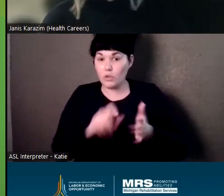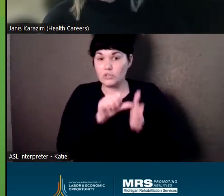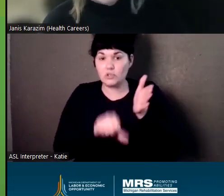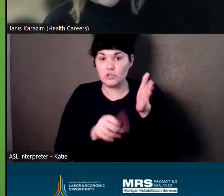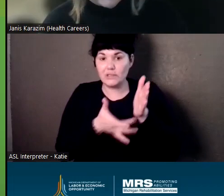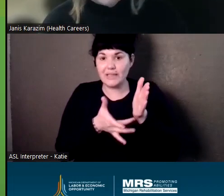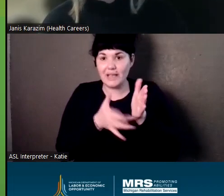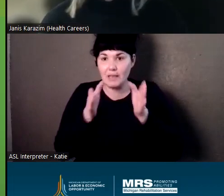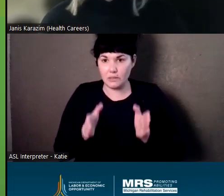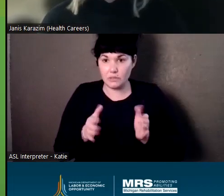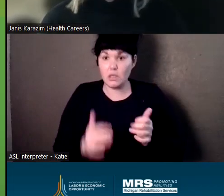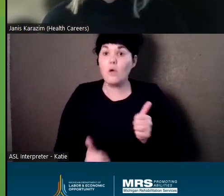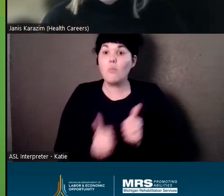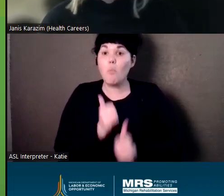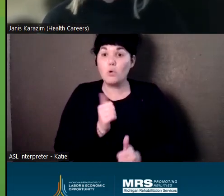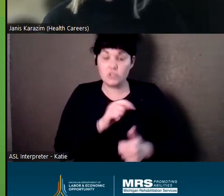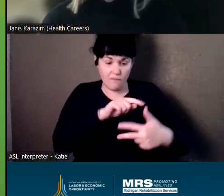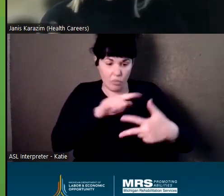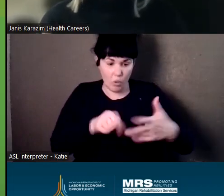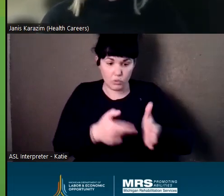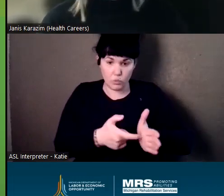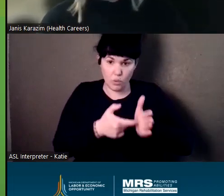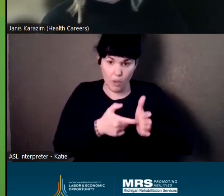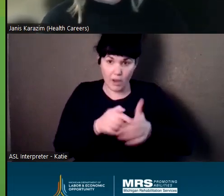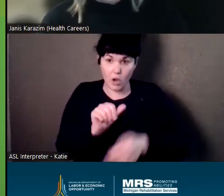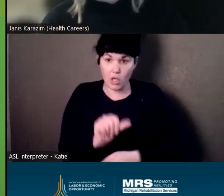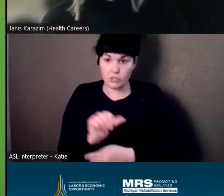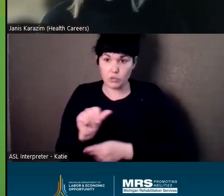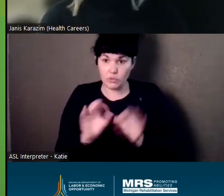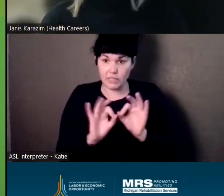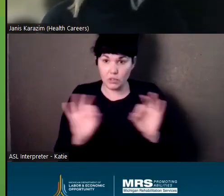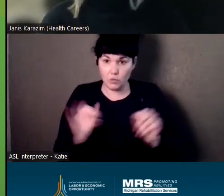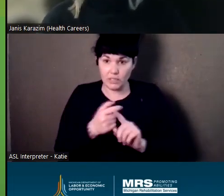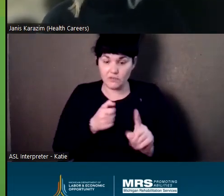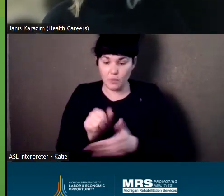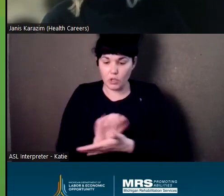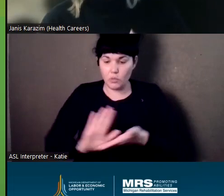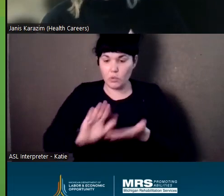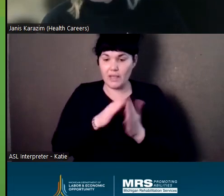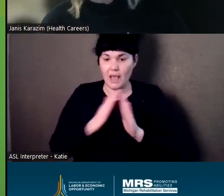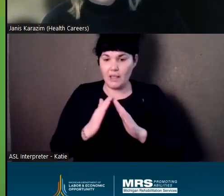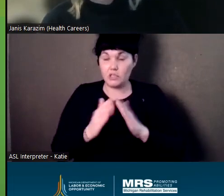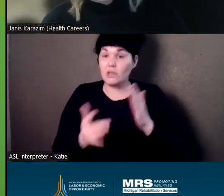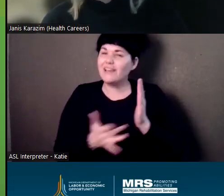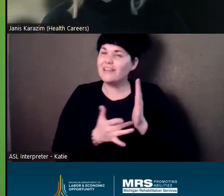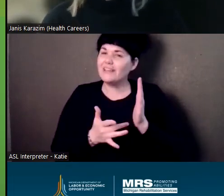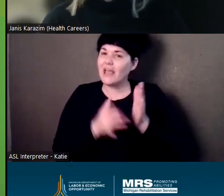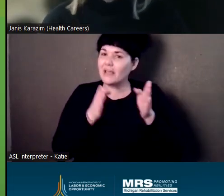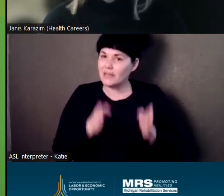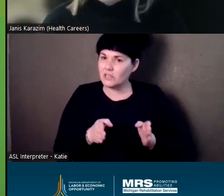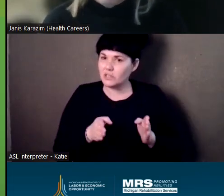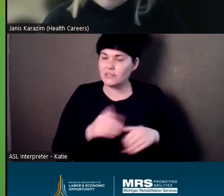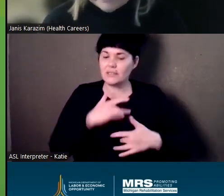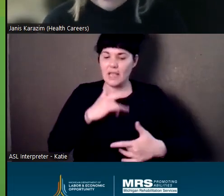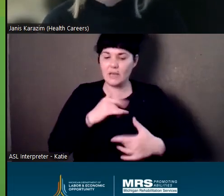are associate degree from a community college. Technicians are usually like a certificate program.